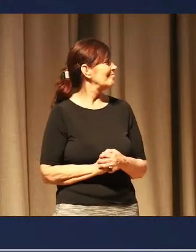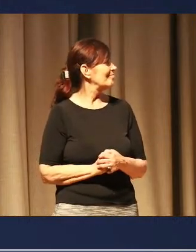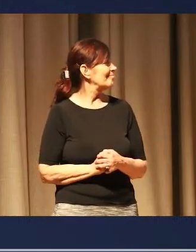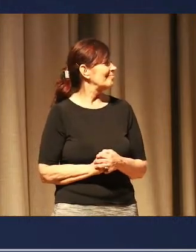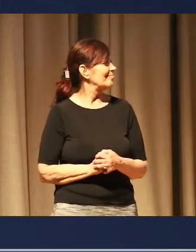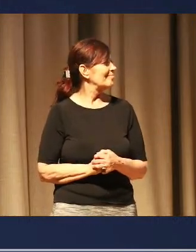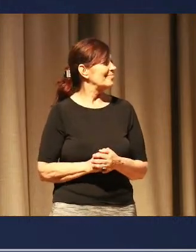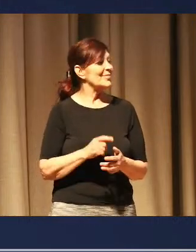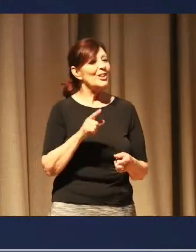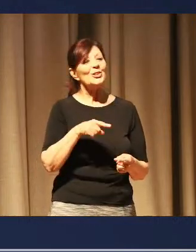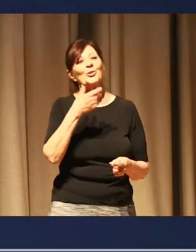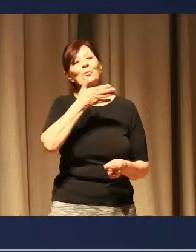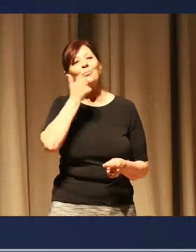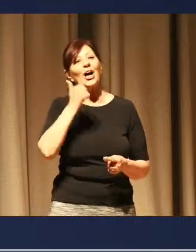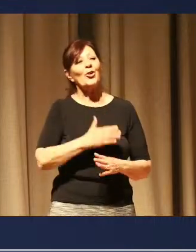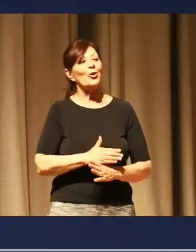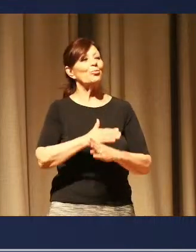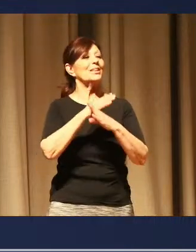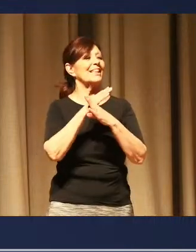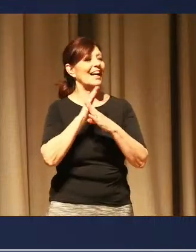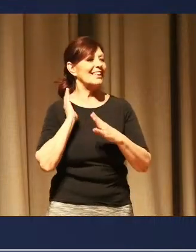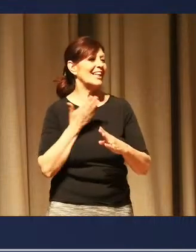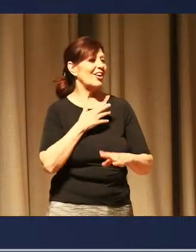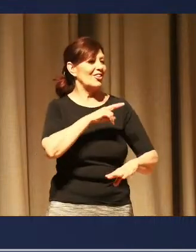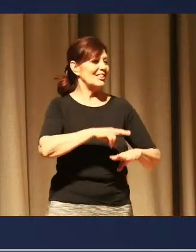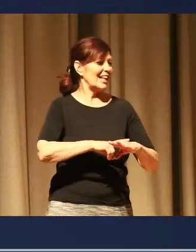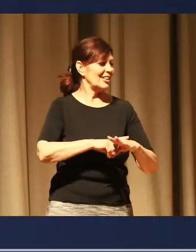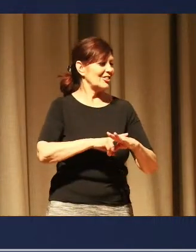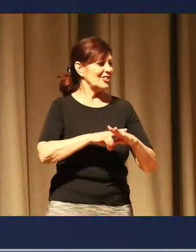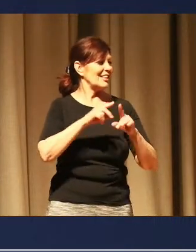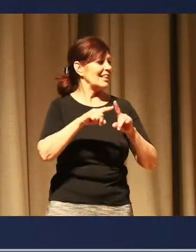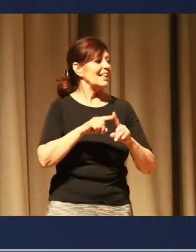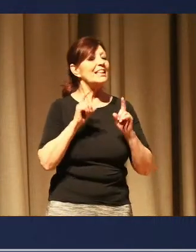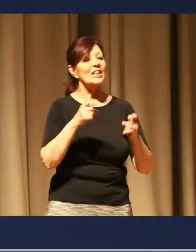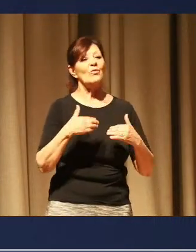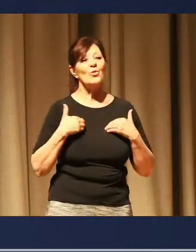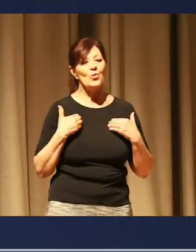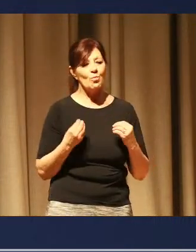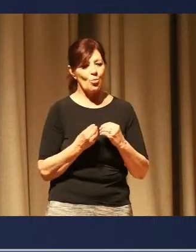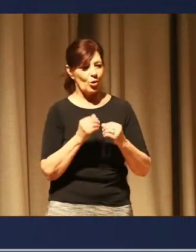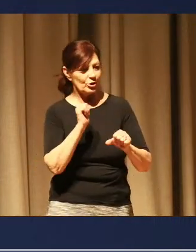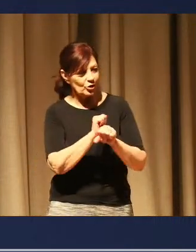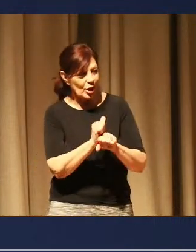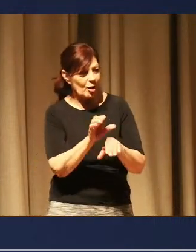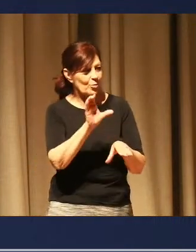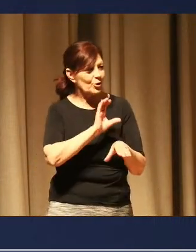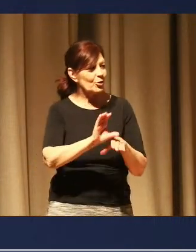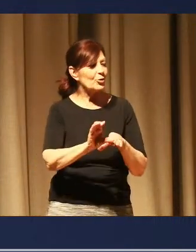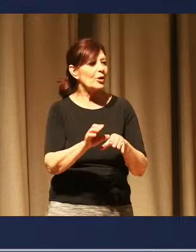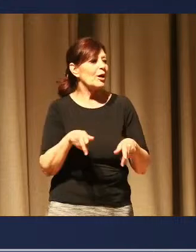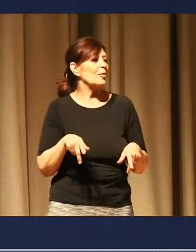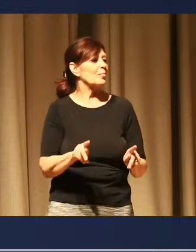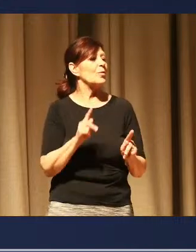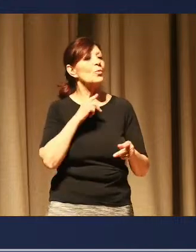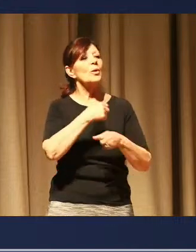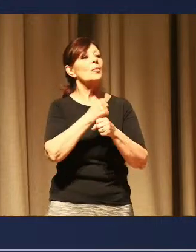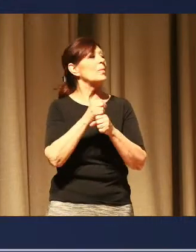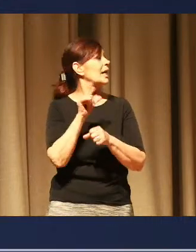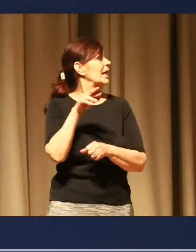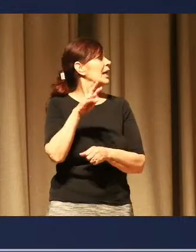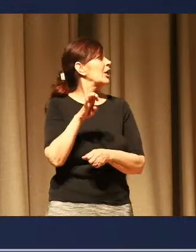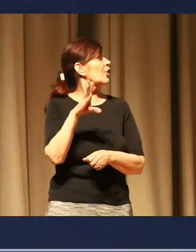To better protect our natural assets and to give our youth more job and career opportunities, we will create Erie